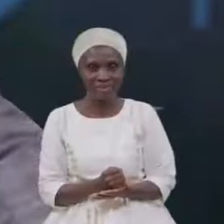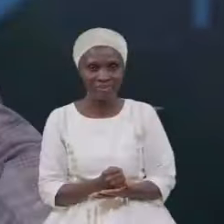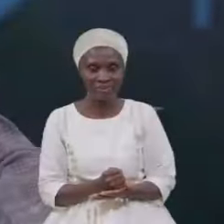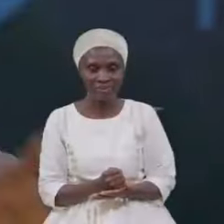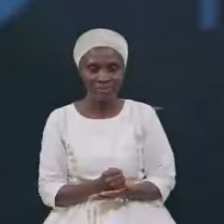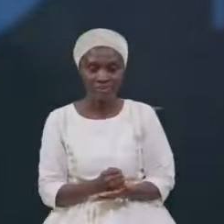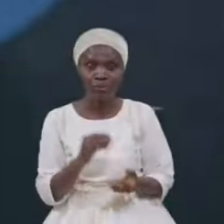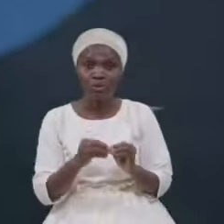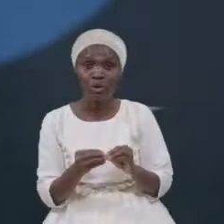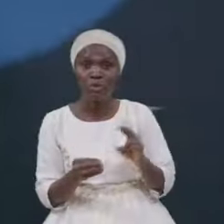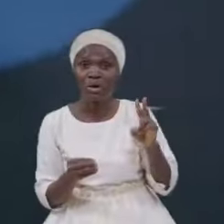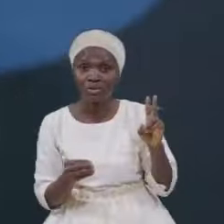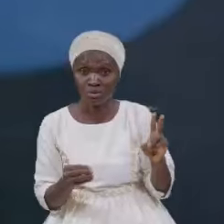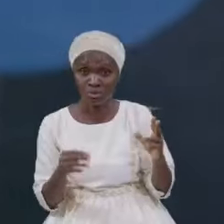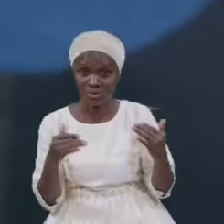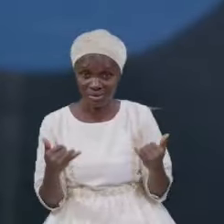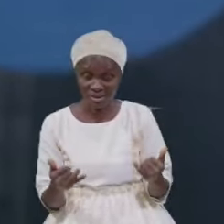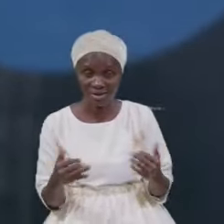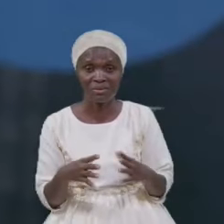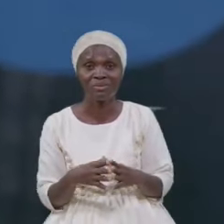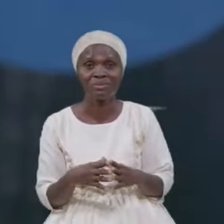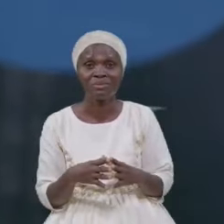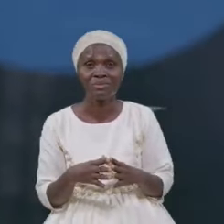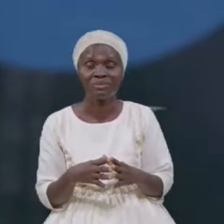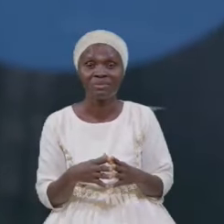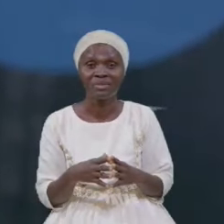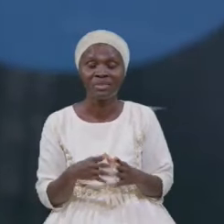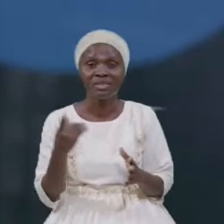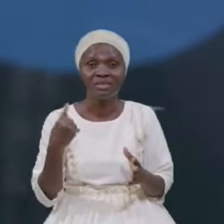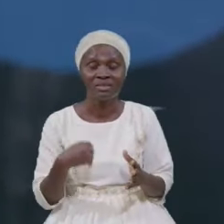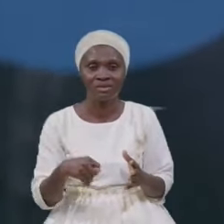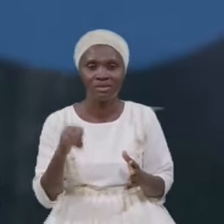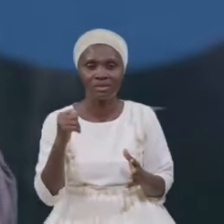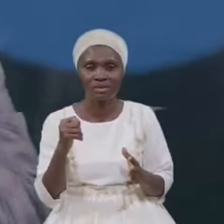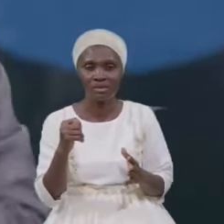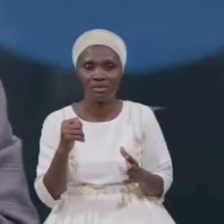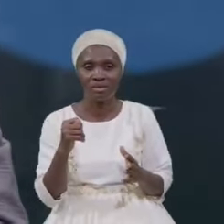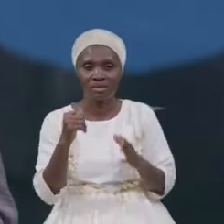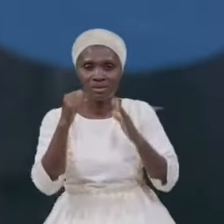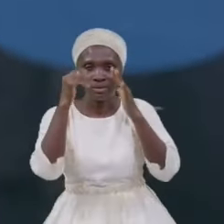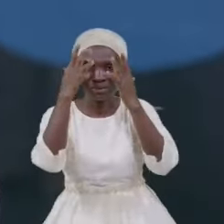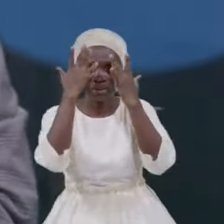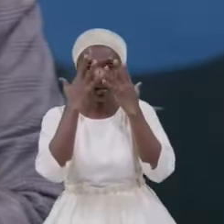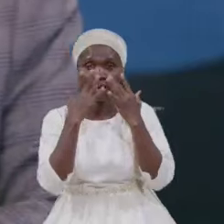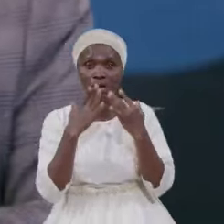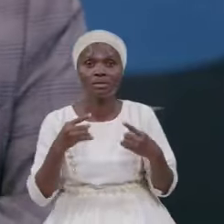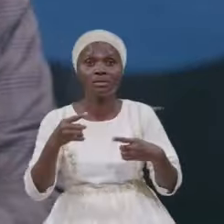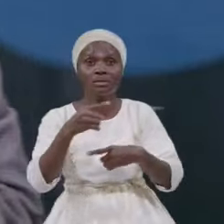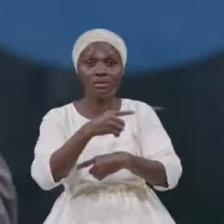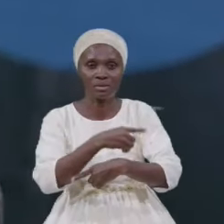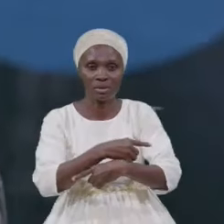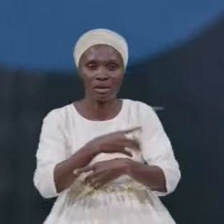two is the gloomy day of reckoning at the gate of